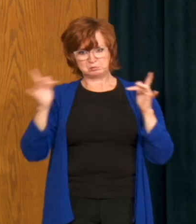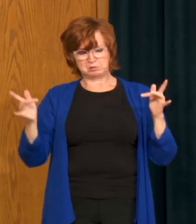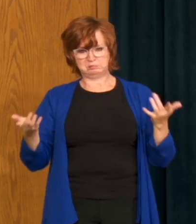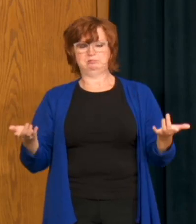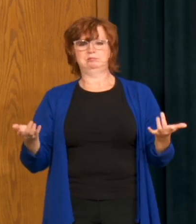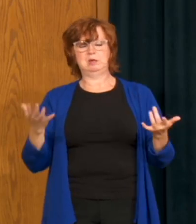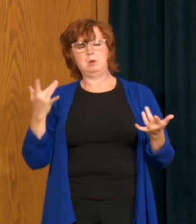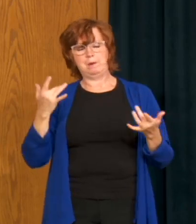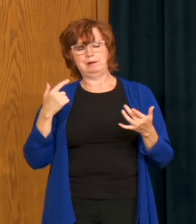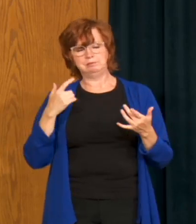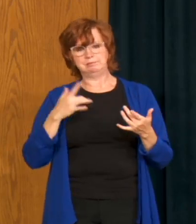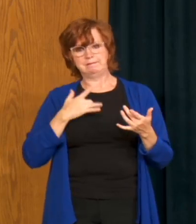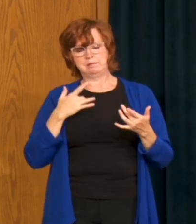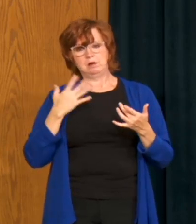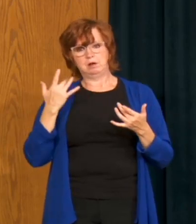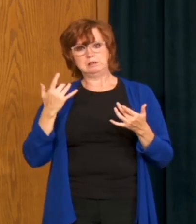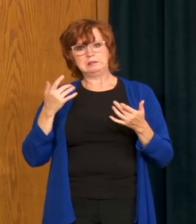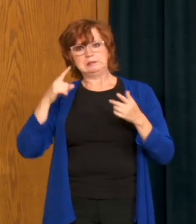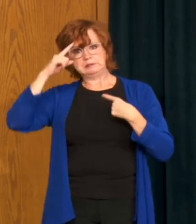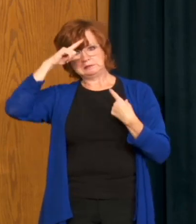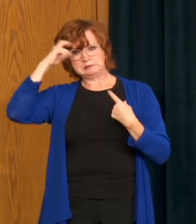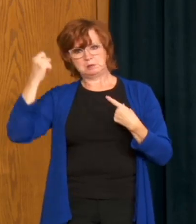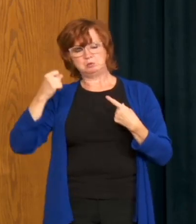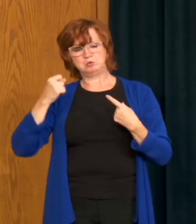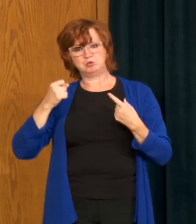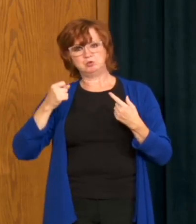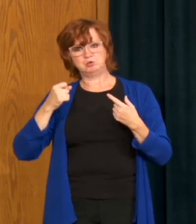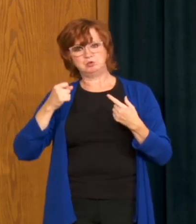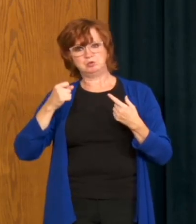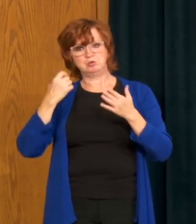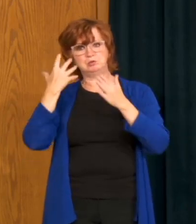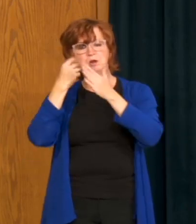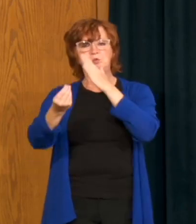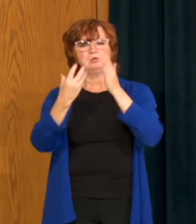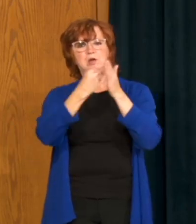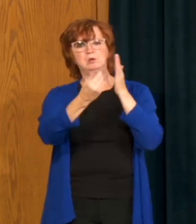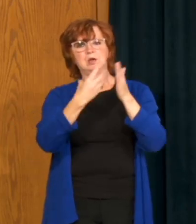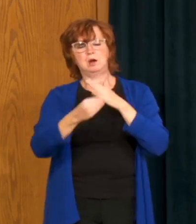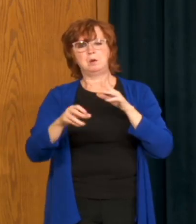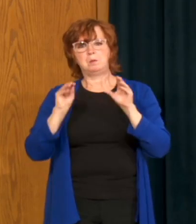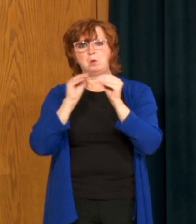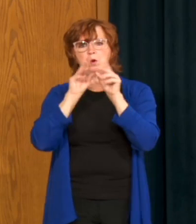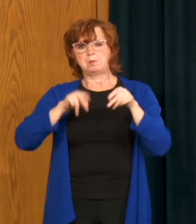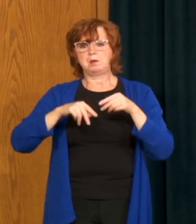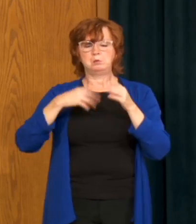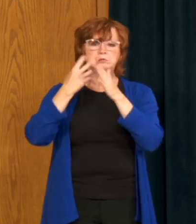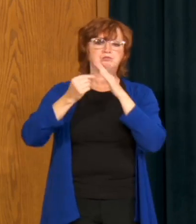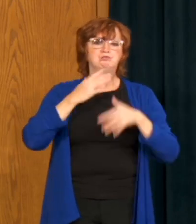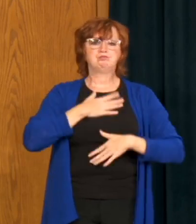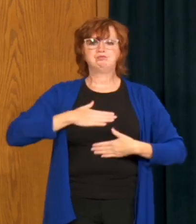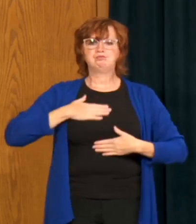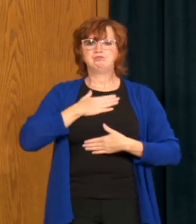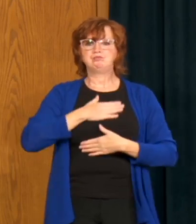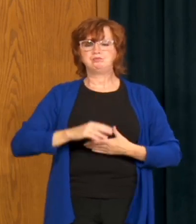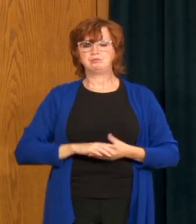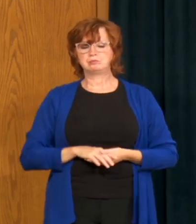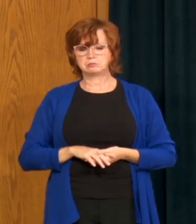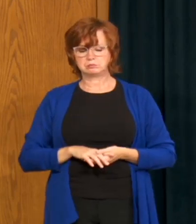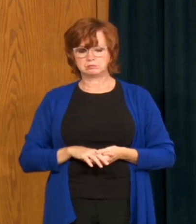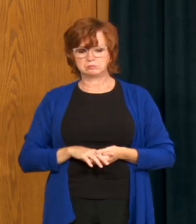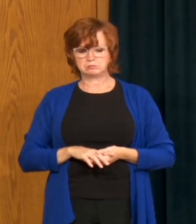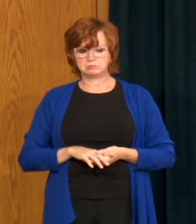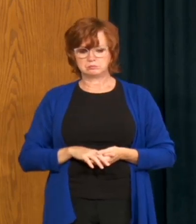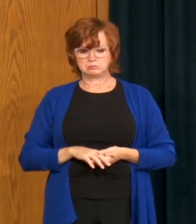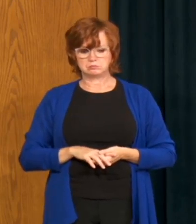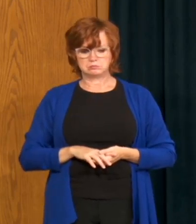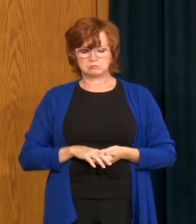in the summer. There were some cautions that were sent out around, stay home if you're unwell, seek testing. They haven't